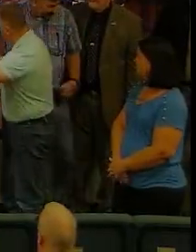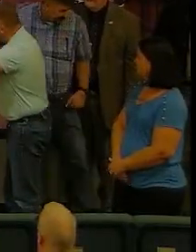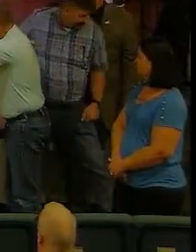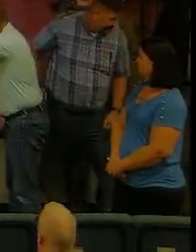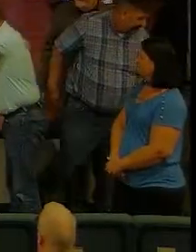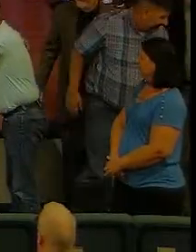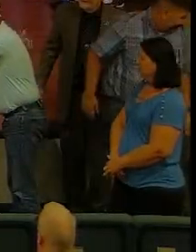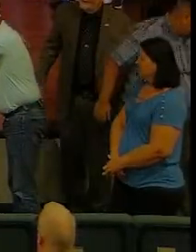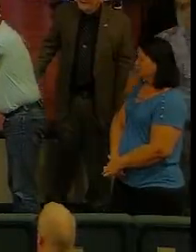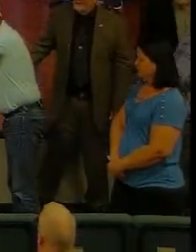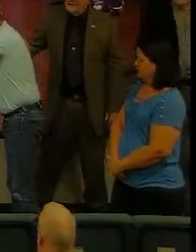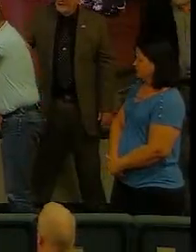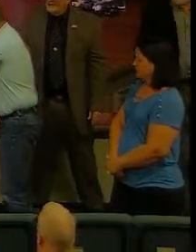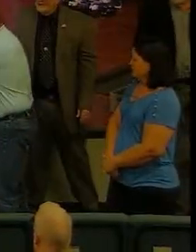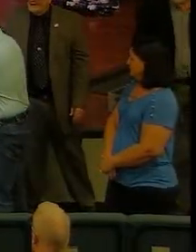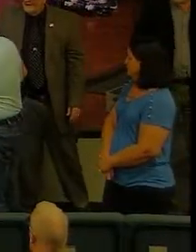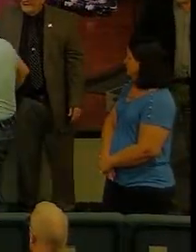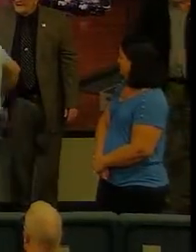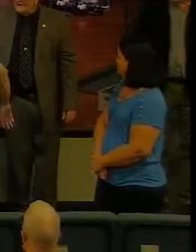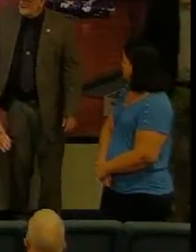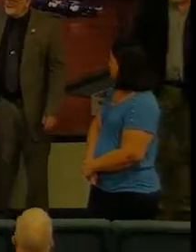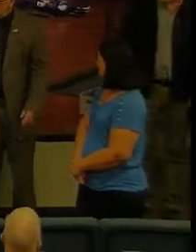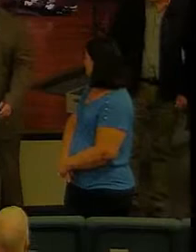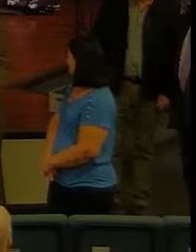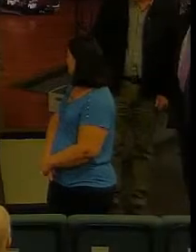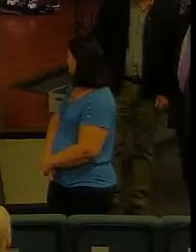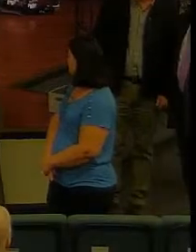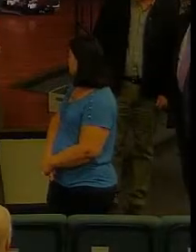Let's worship the Lord again through song. Stand and sing.